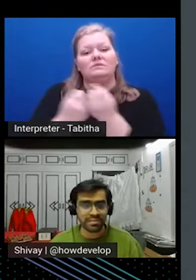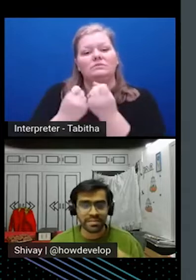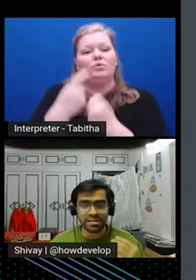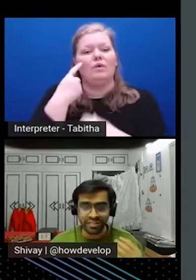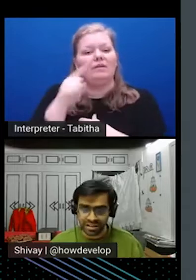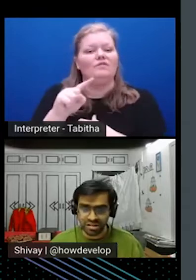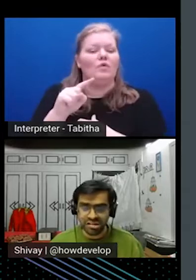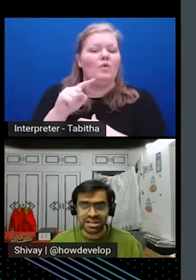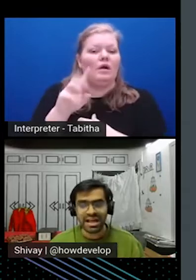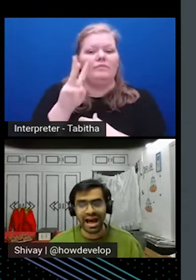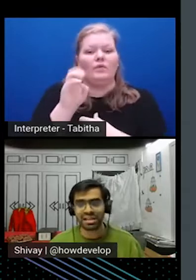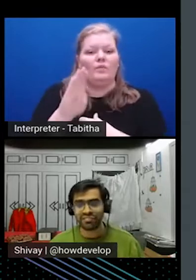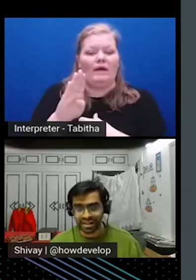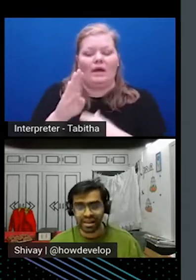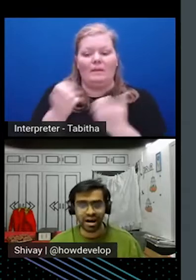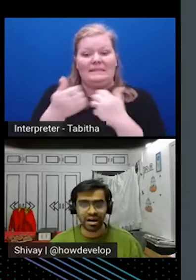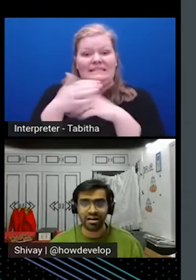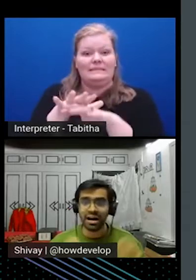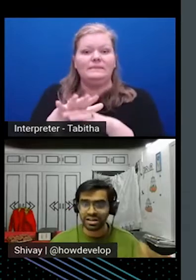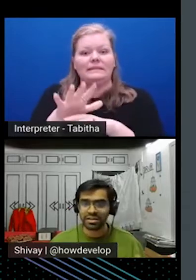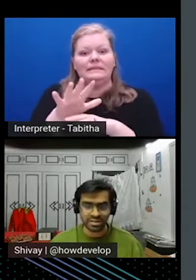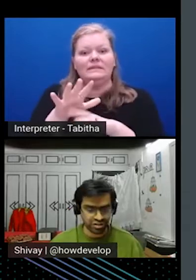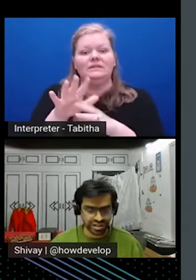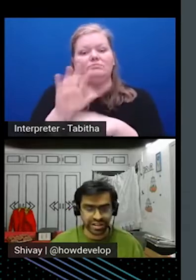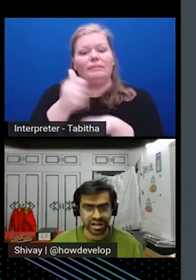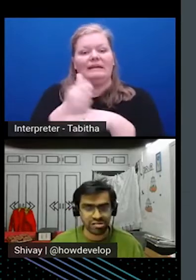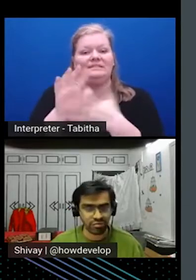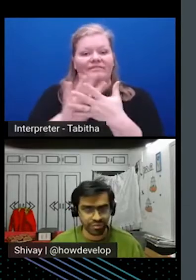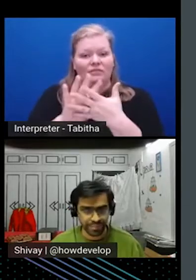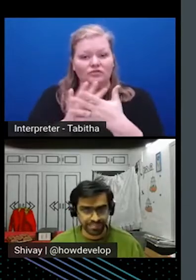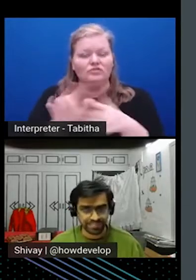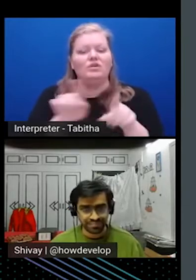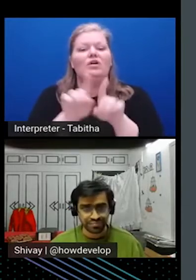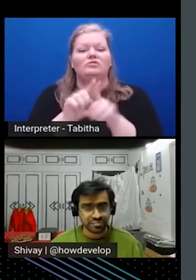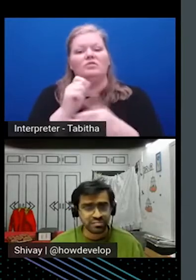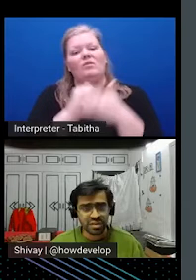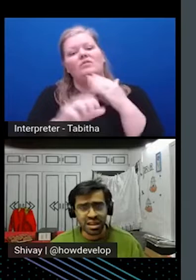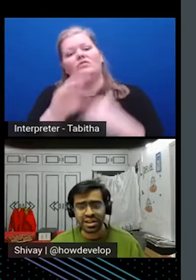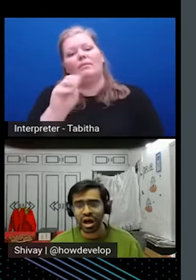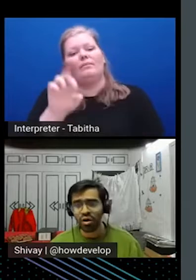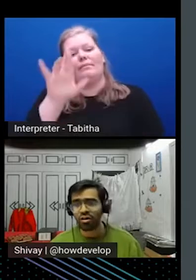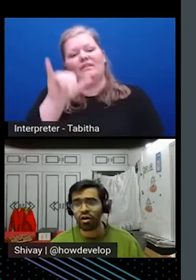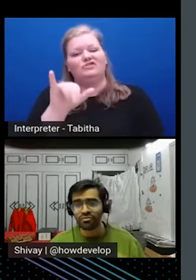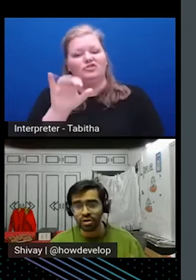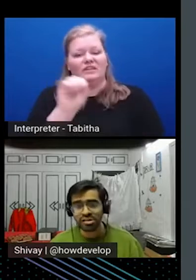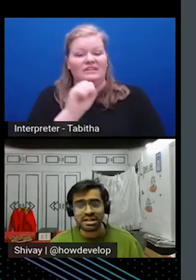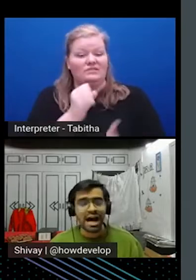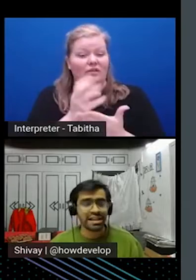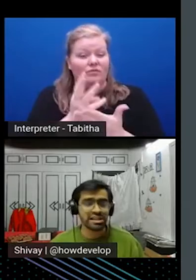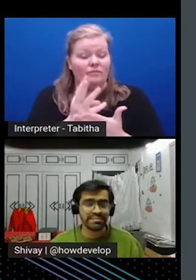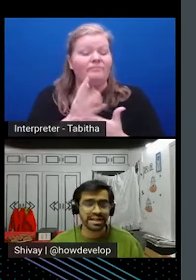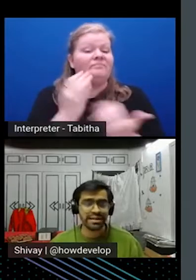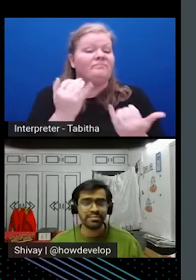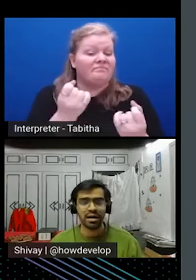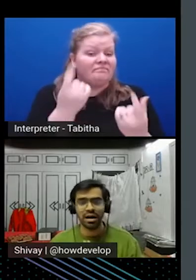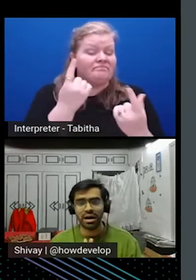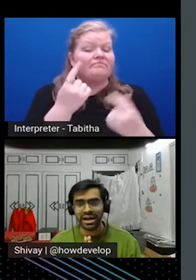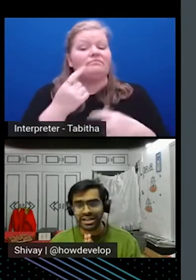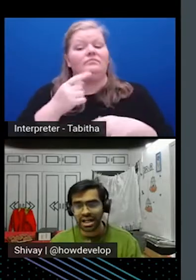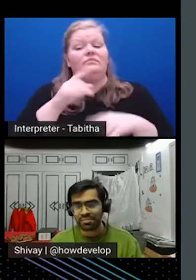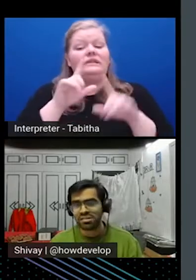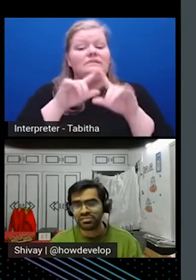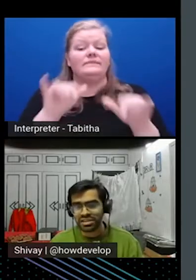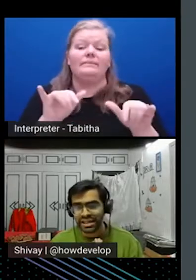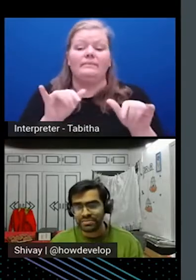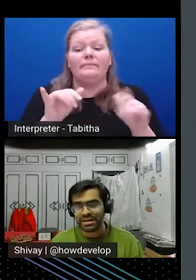WebAssembly based filters as well under the Meshery software. Now, of course, at the same time,